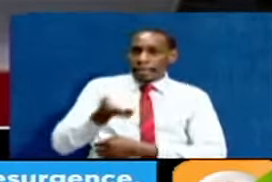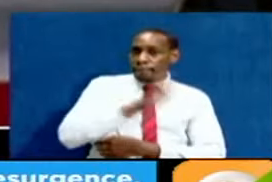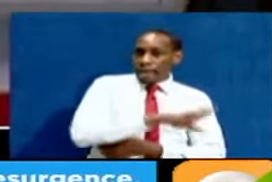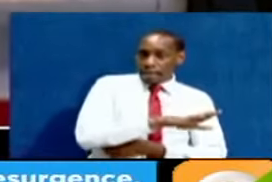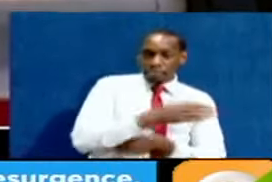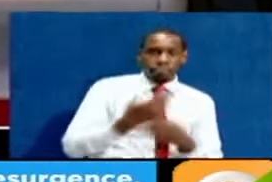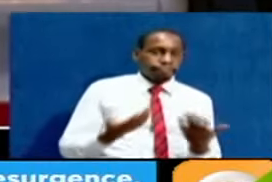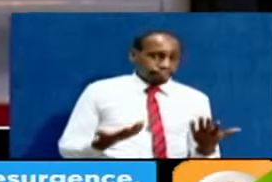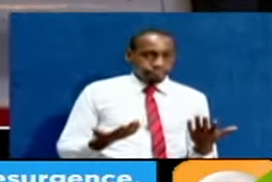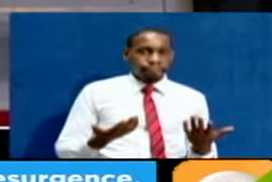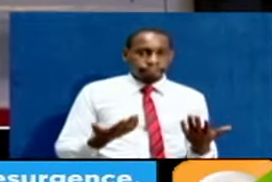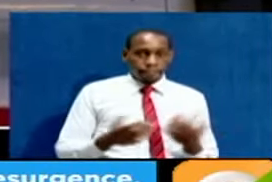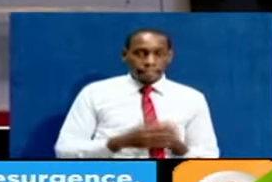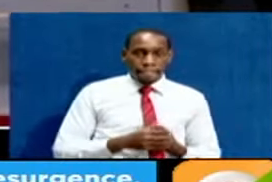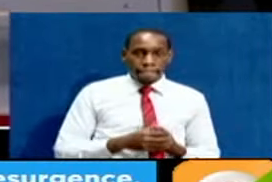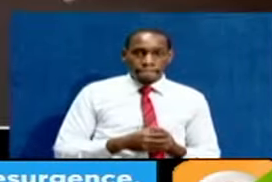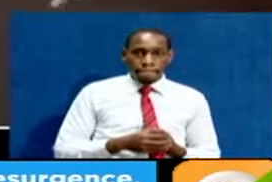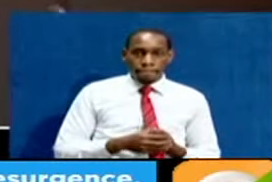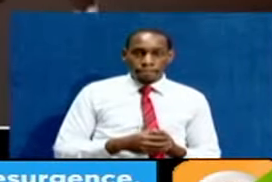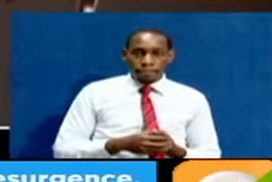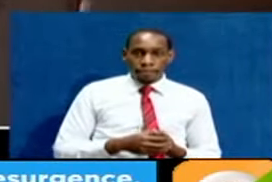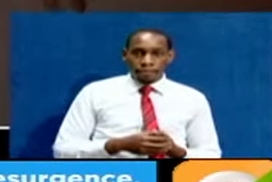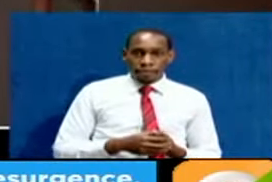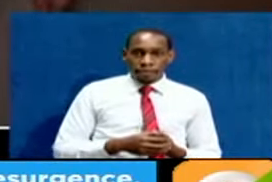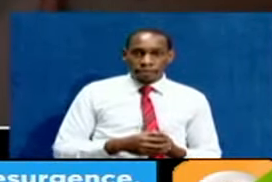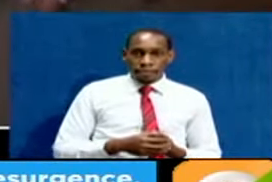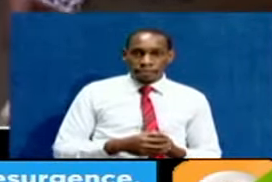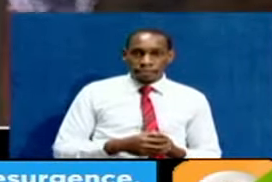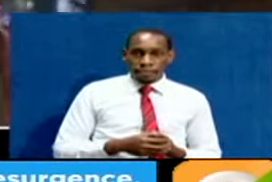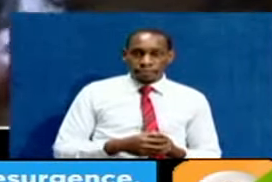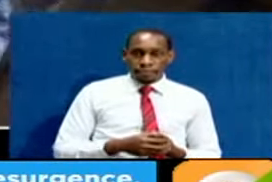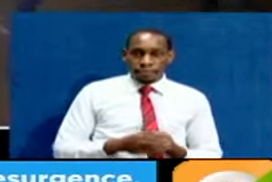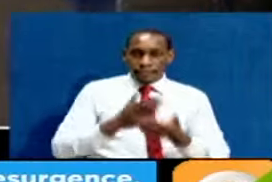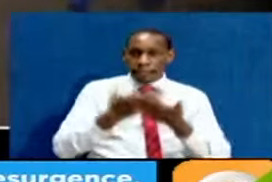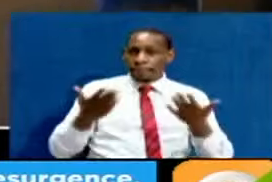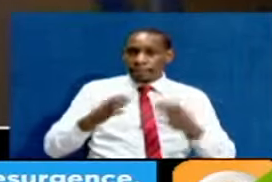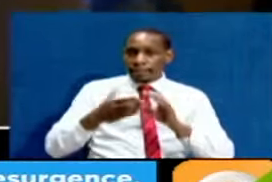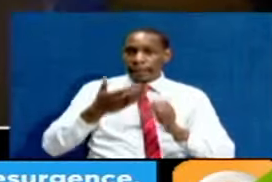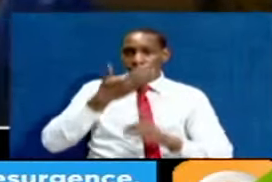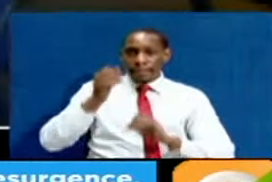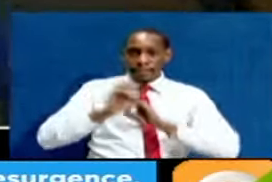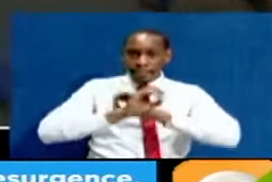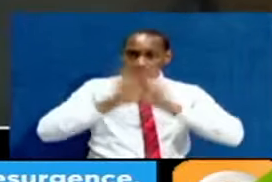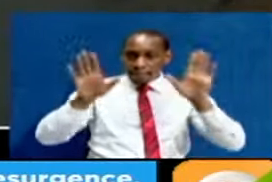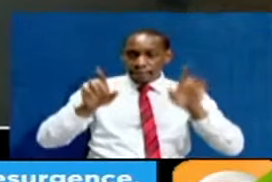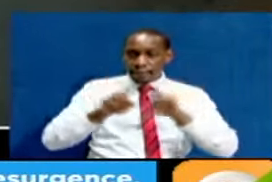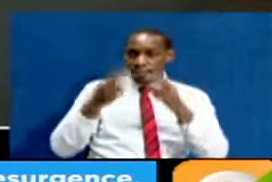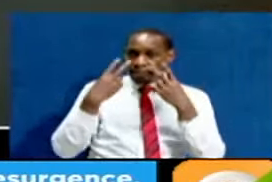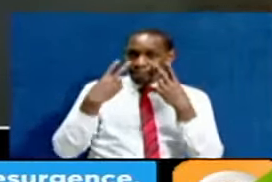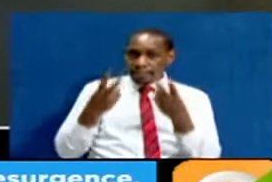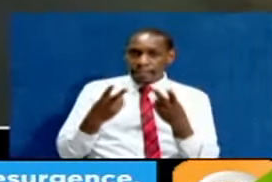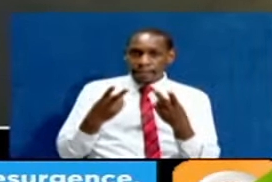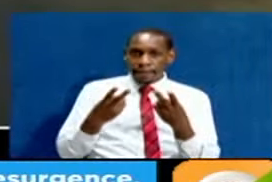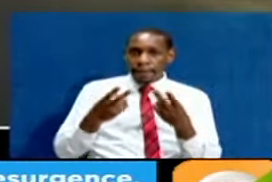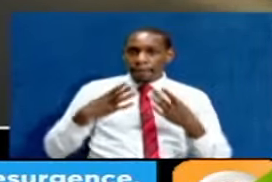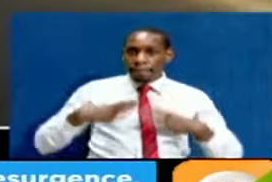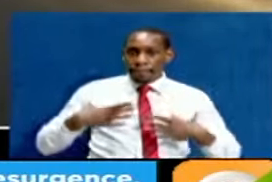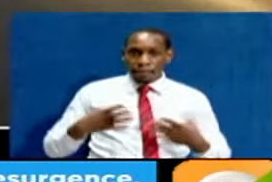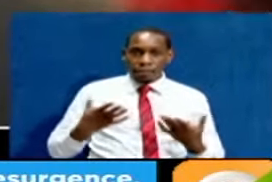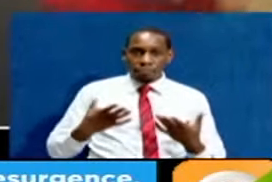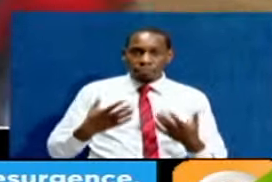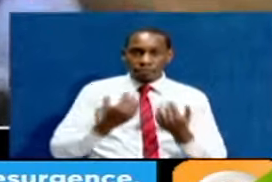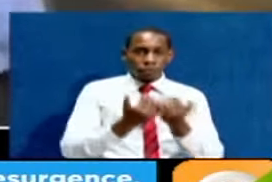back? Right. So some ambiguity was not very good. So some of these things needed to be clarified. And to see men and women, even some